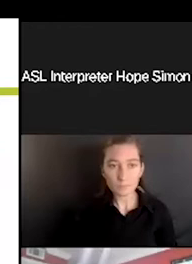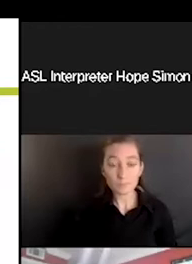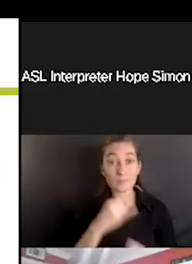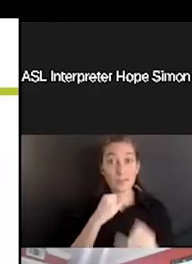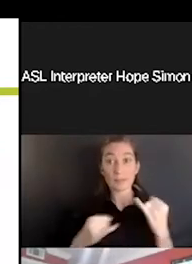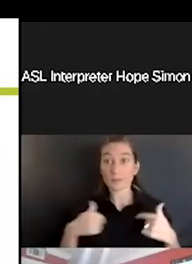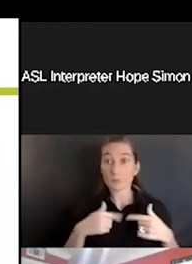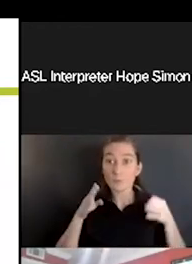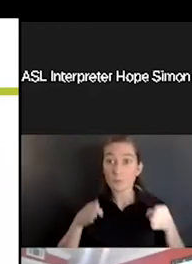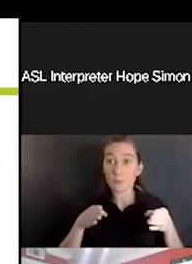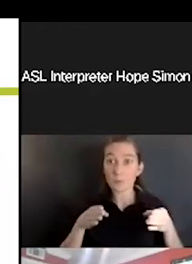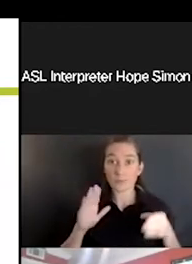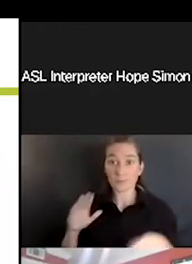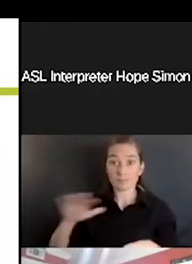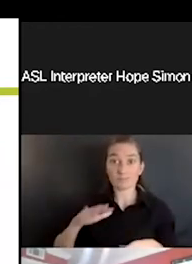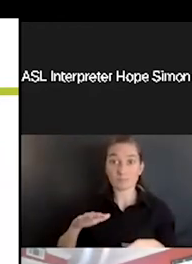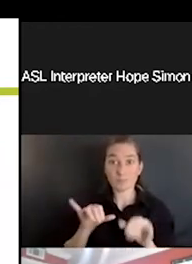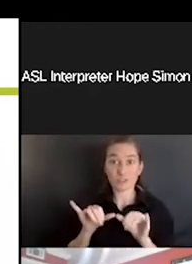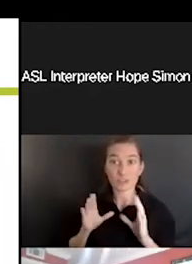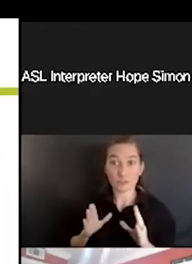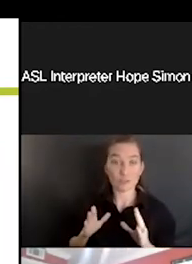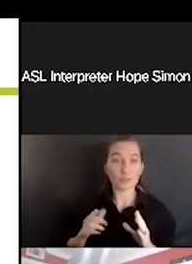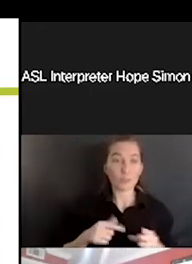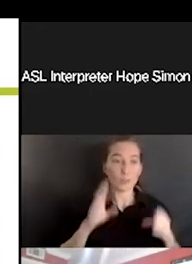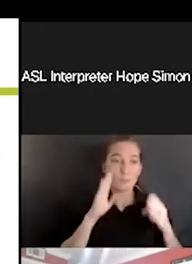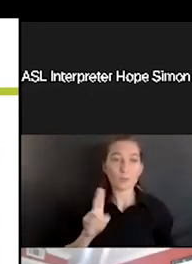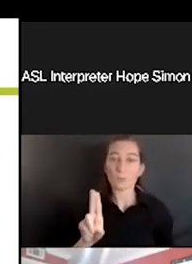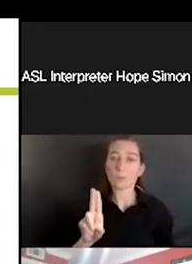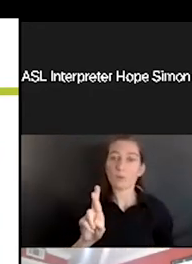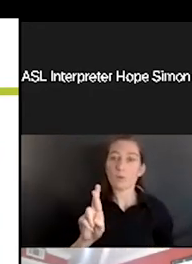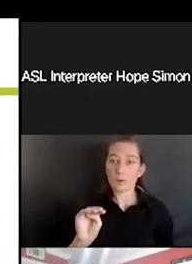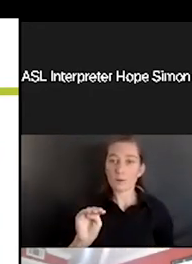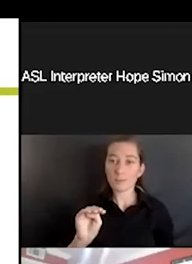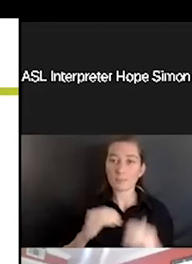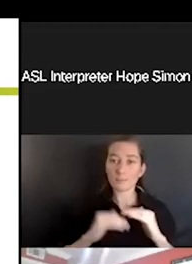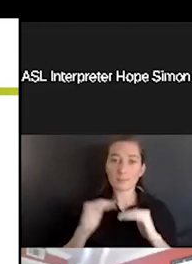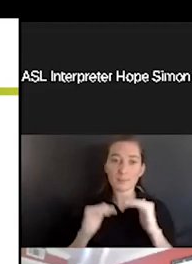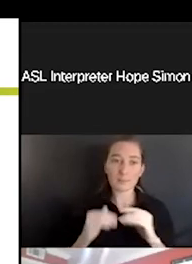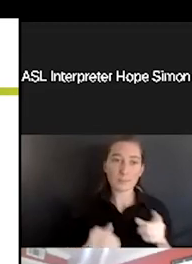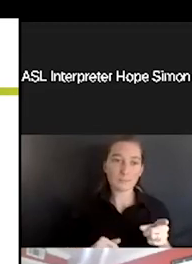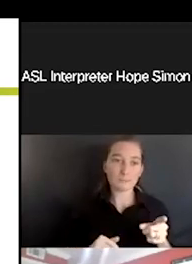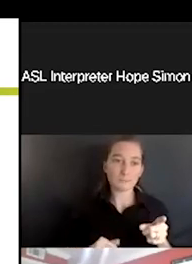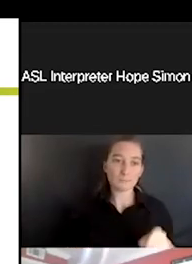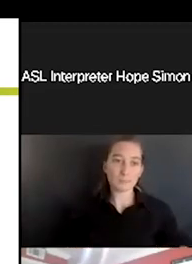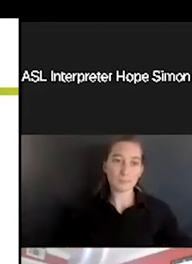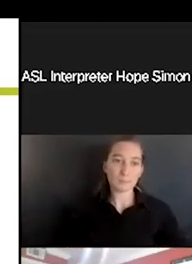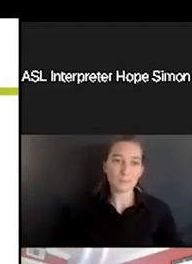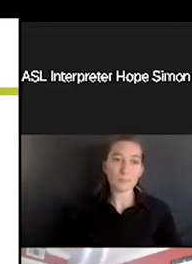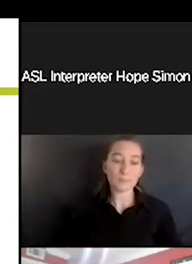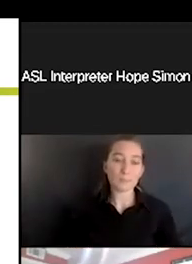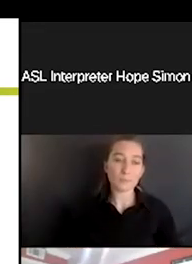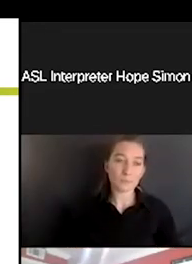legislation is the URM buildings, which is unreinforced masonry units. And these are probably the